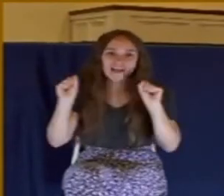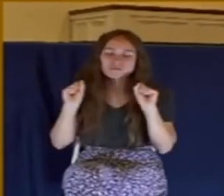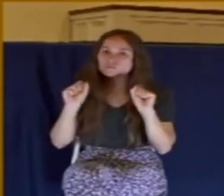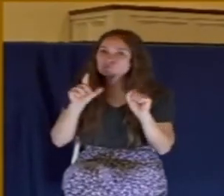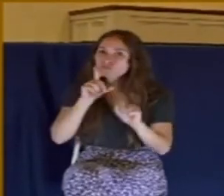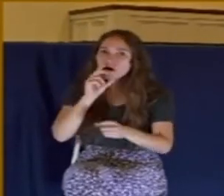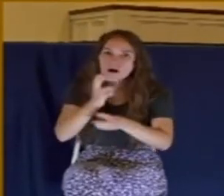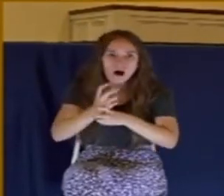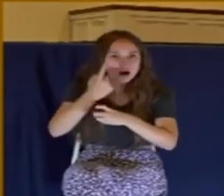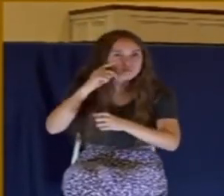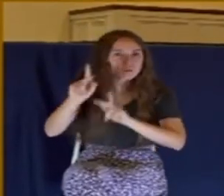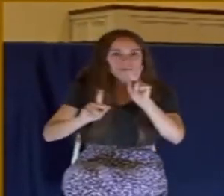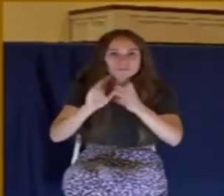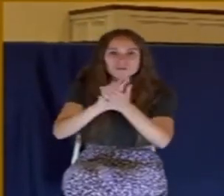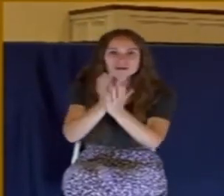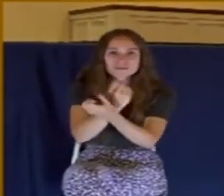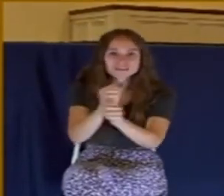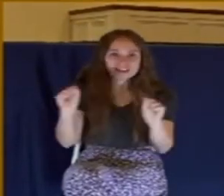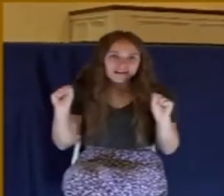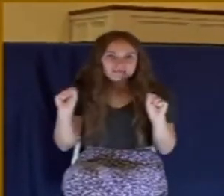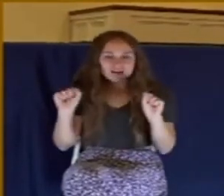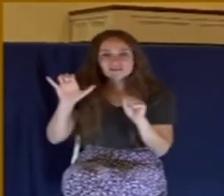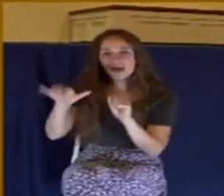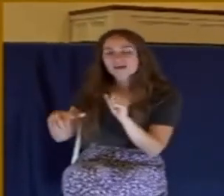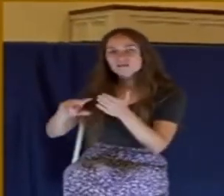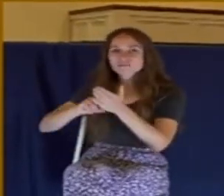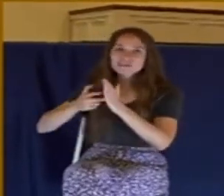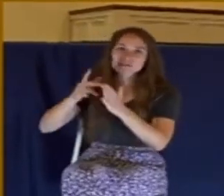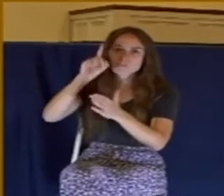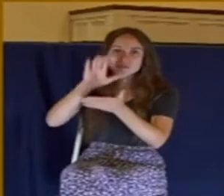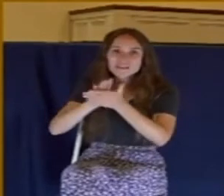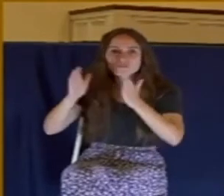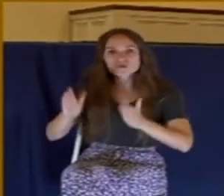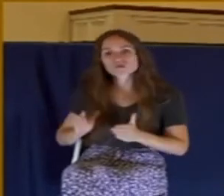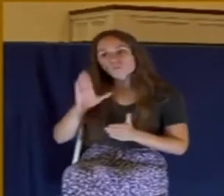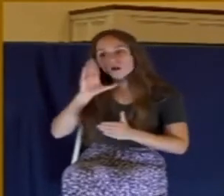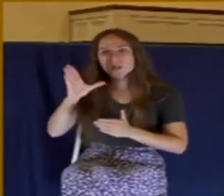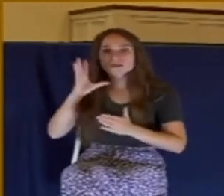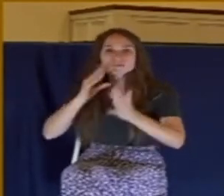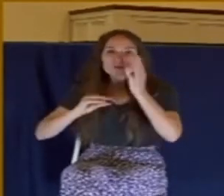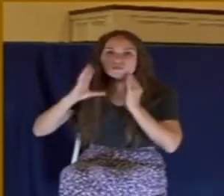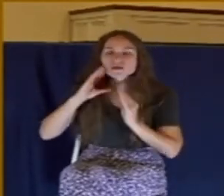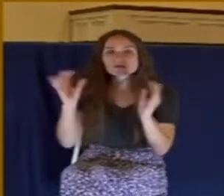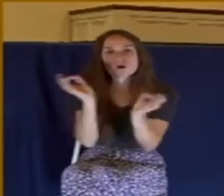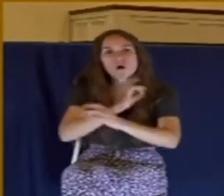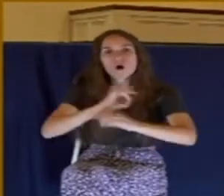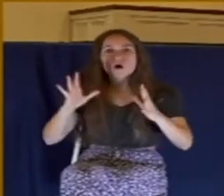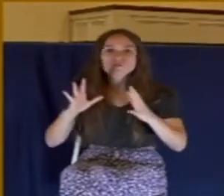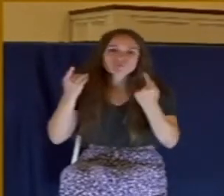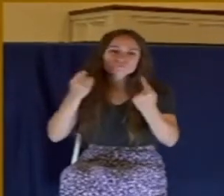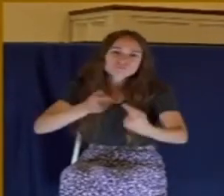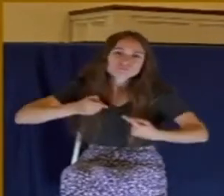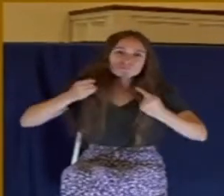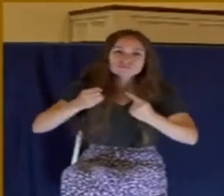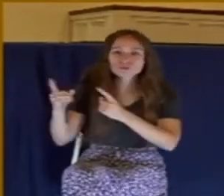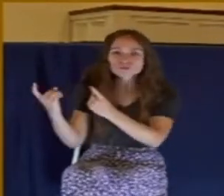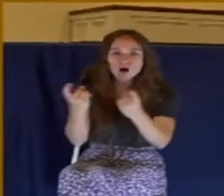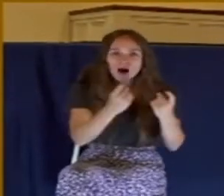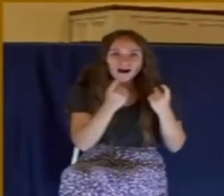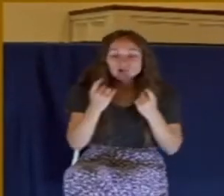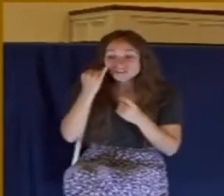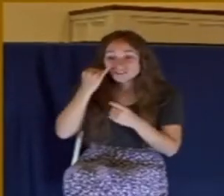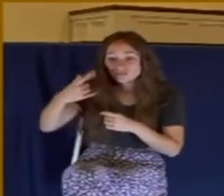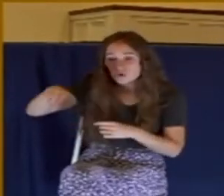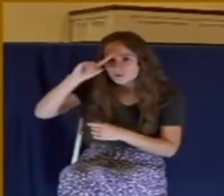difficulties that believers have to contend with through the fiery trials, through the hardship. If believers enter through the fires of purging